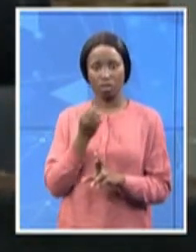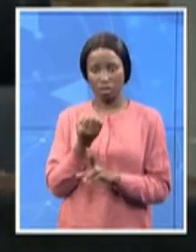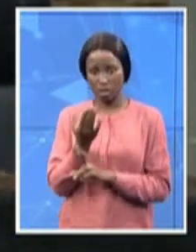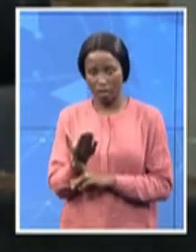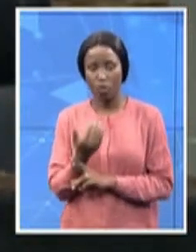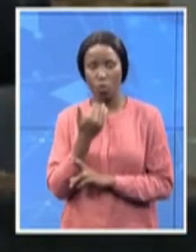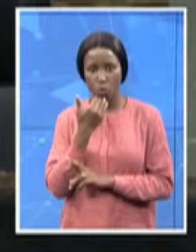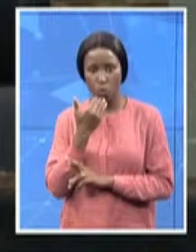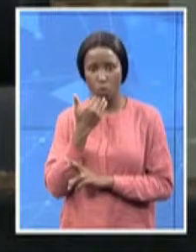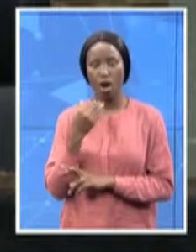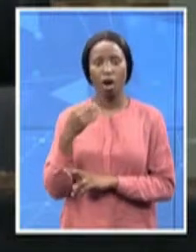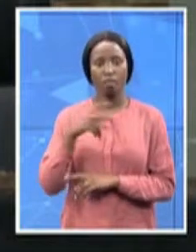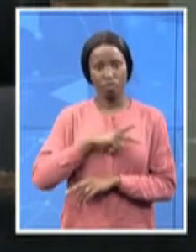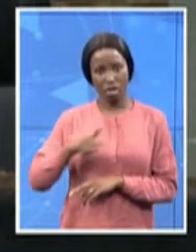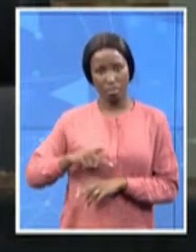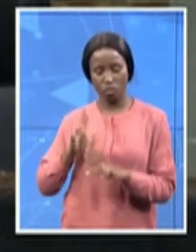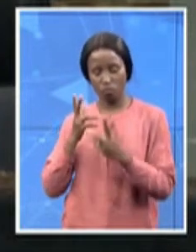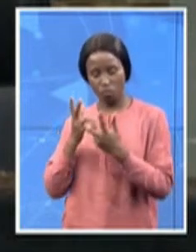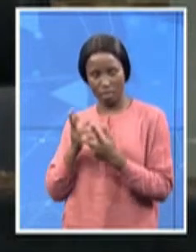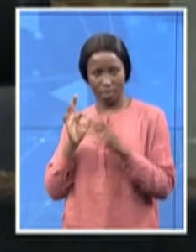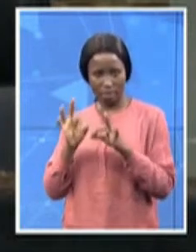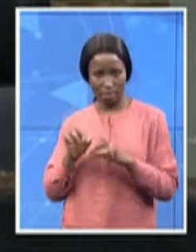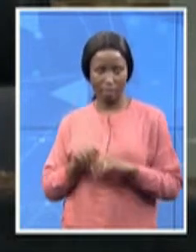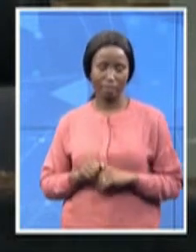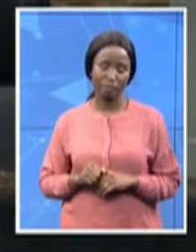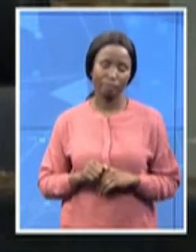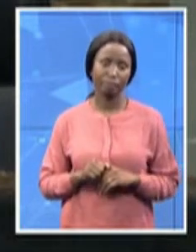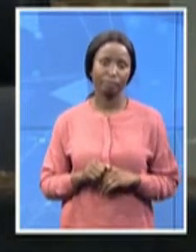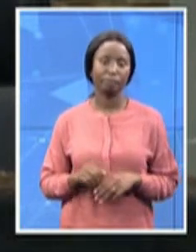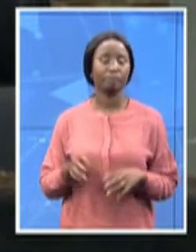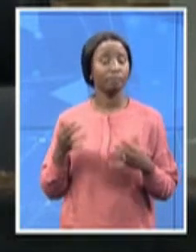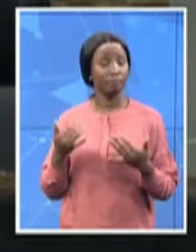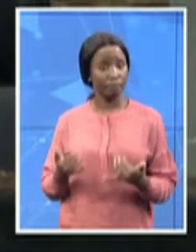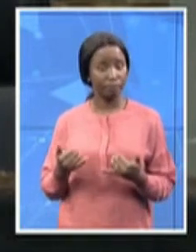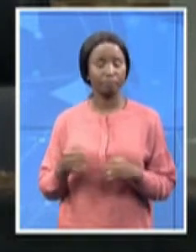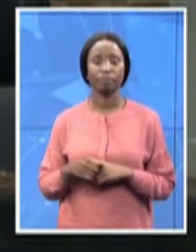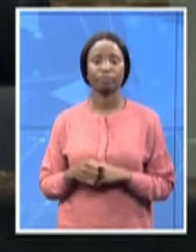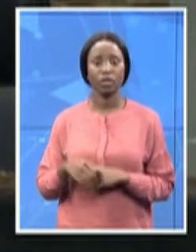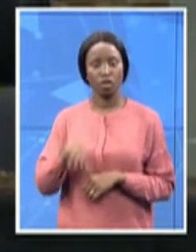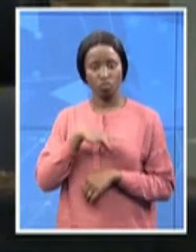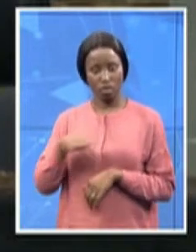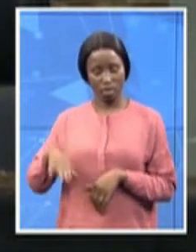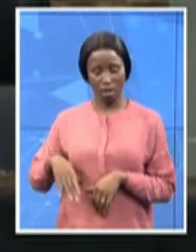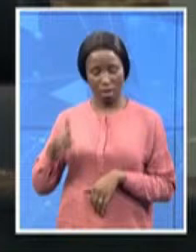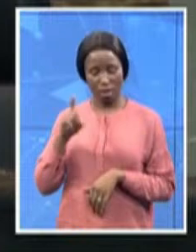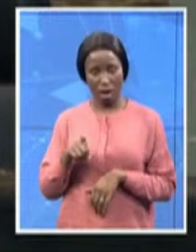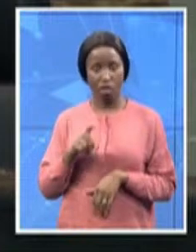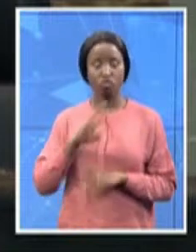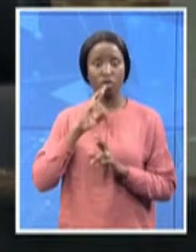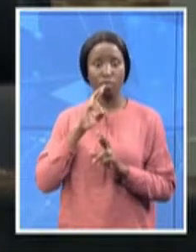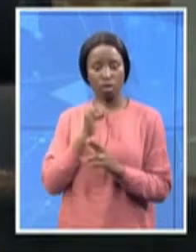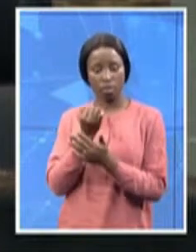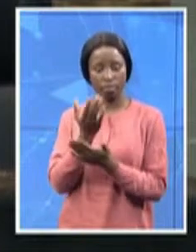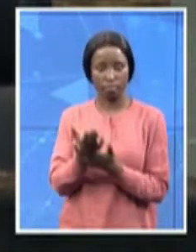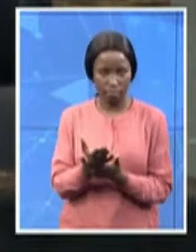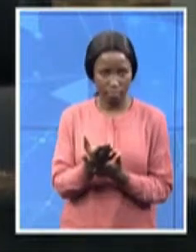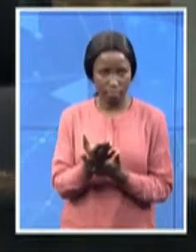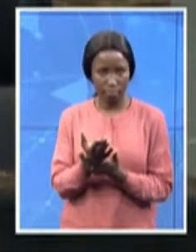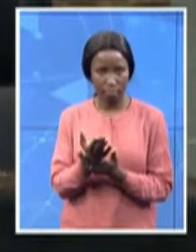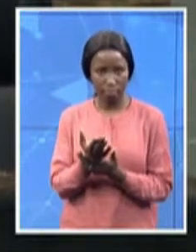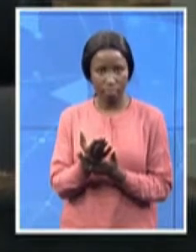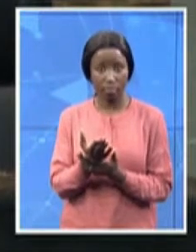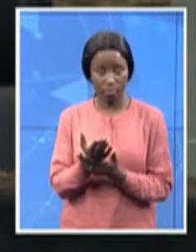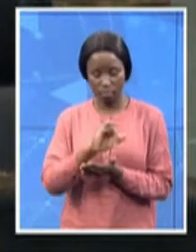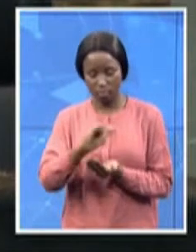report, the President is obliged to submit that report together with his comments and description of